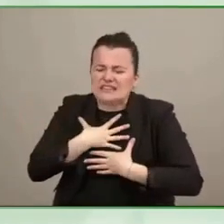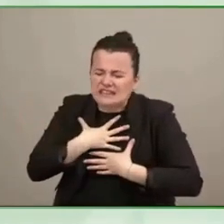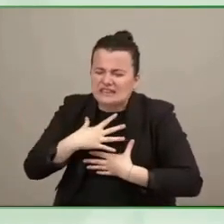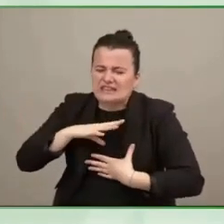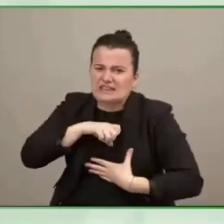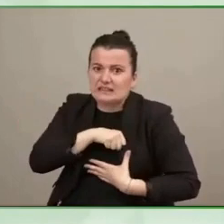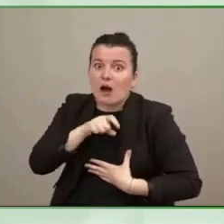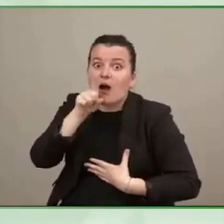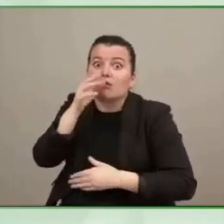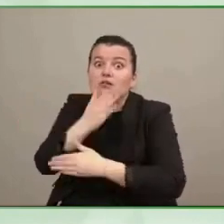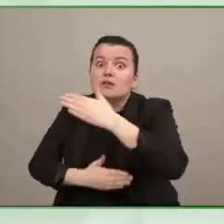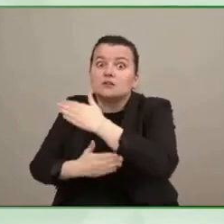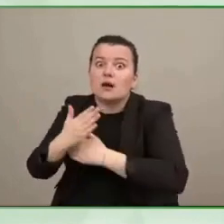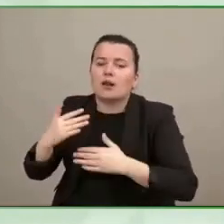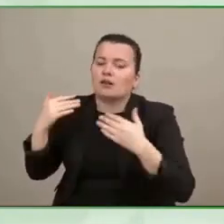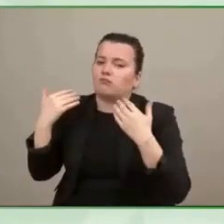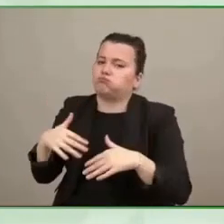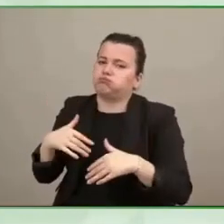there